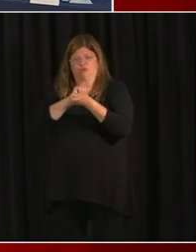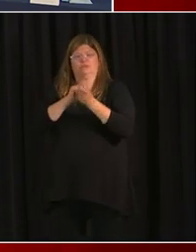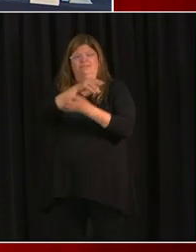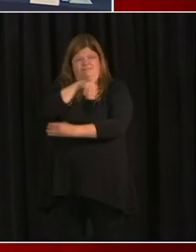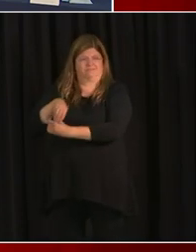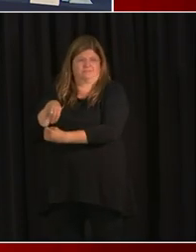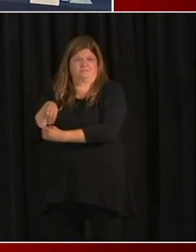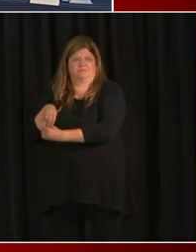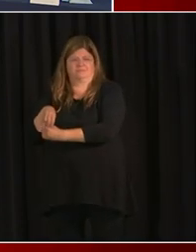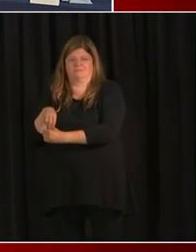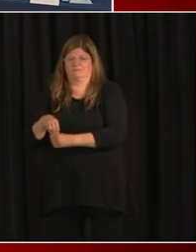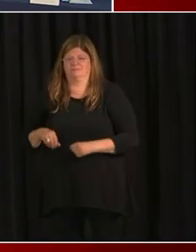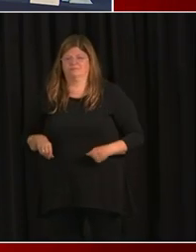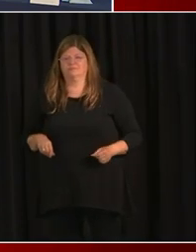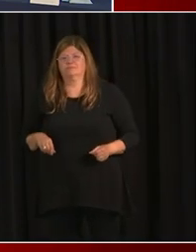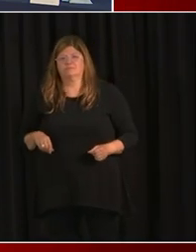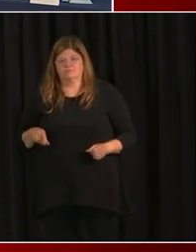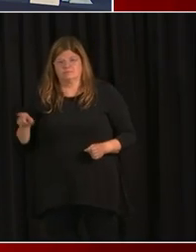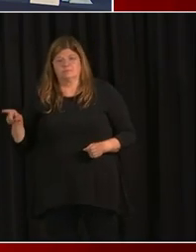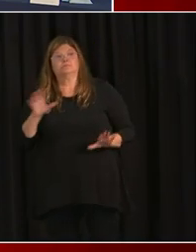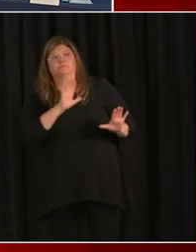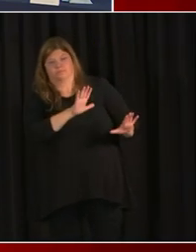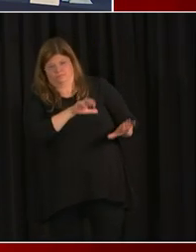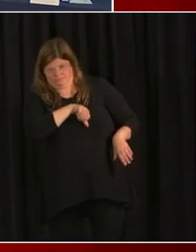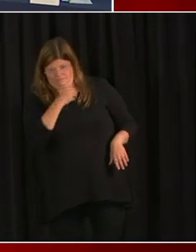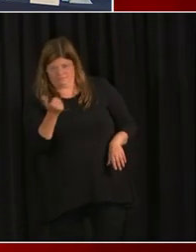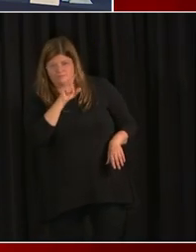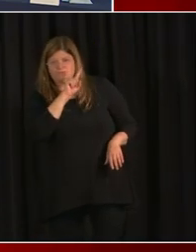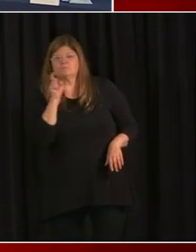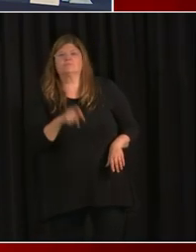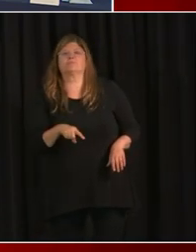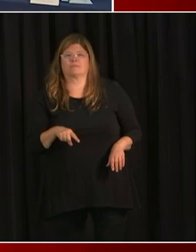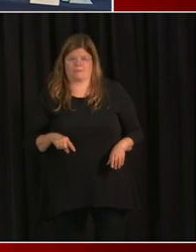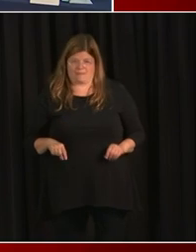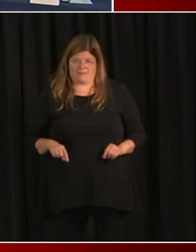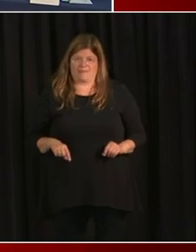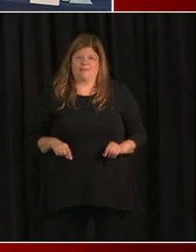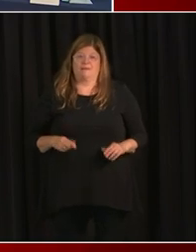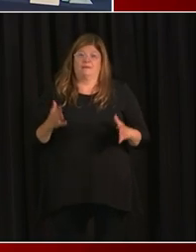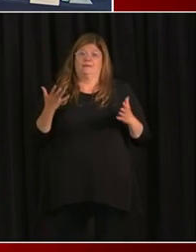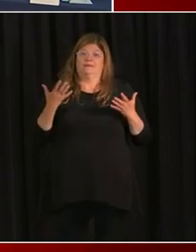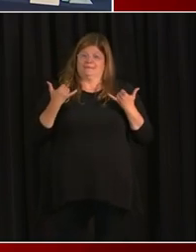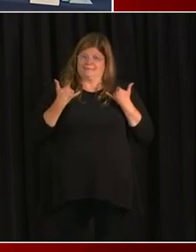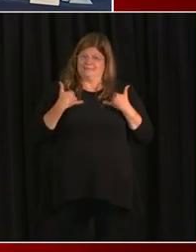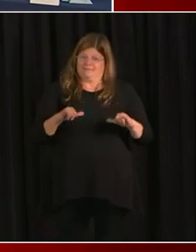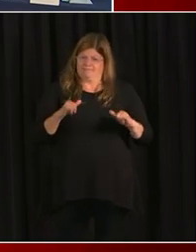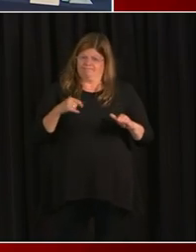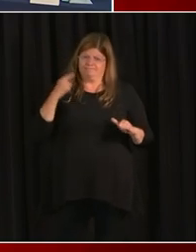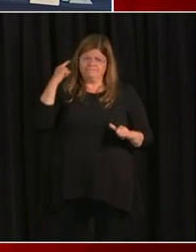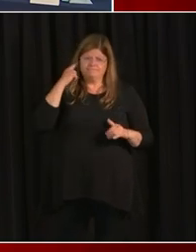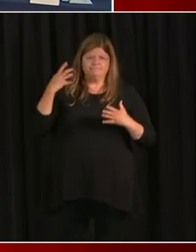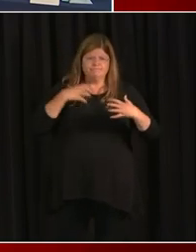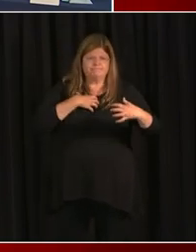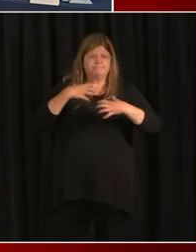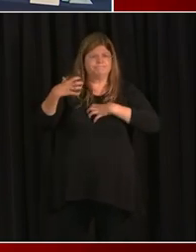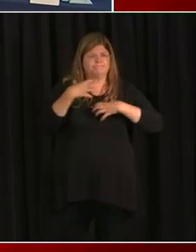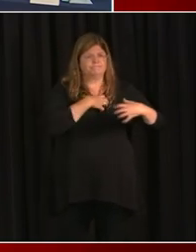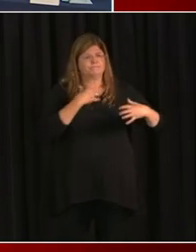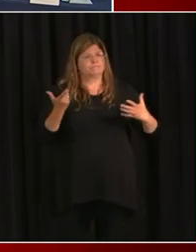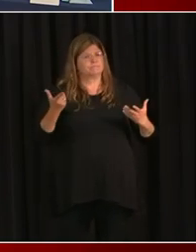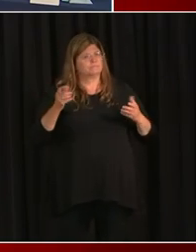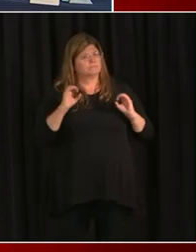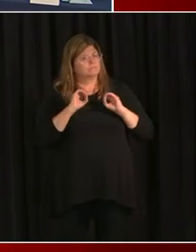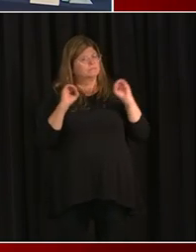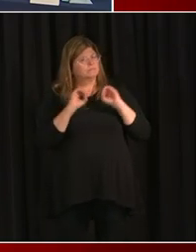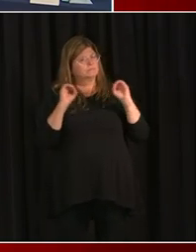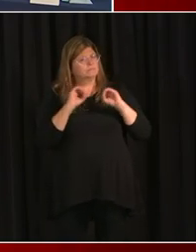Yes. Can I ask another question on testing for Dr. Yes. Nesbitt? There's still complaints that folks are not getting their tests within the 7-day period.